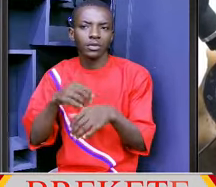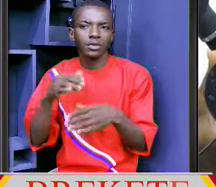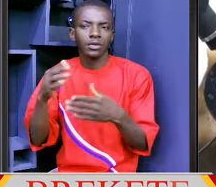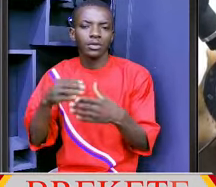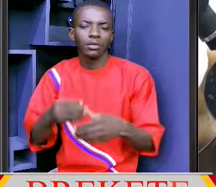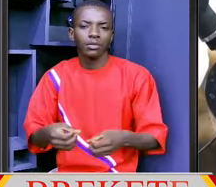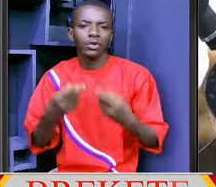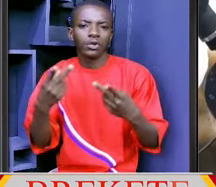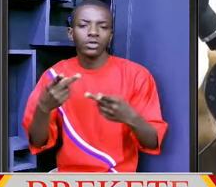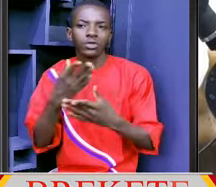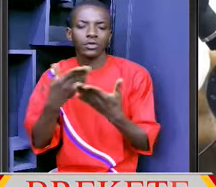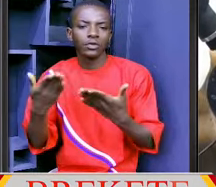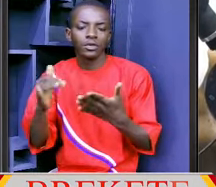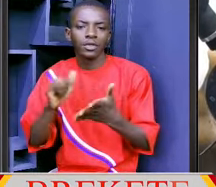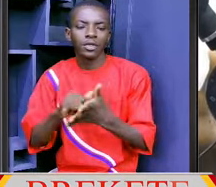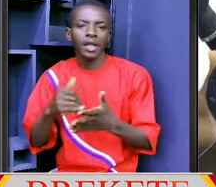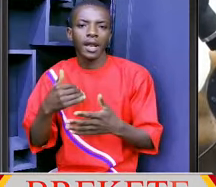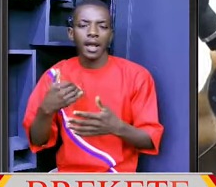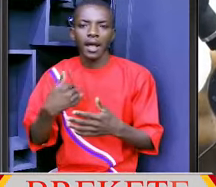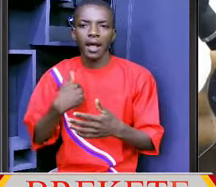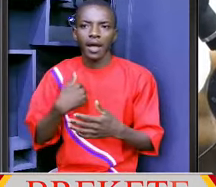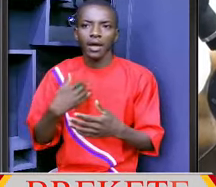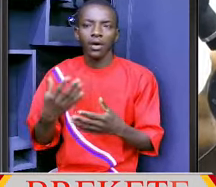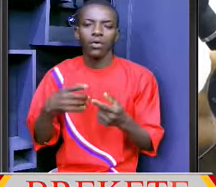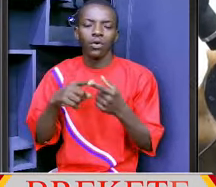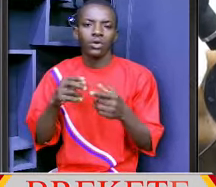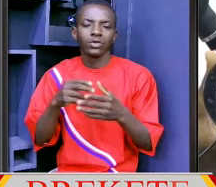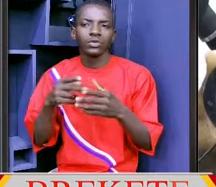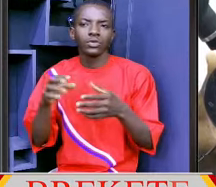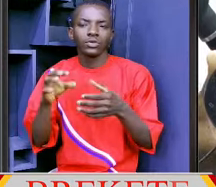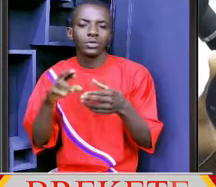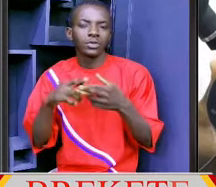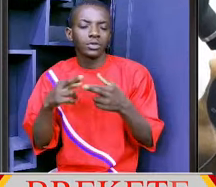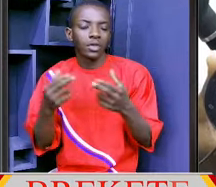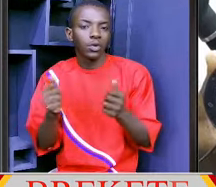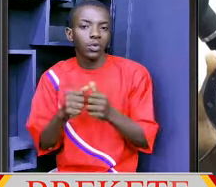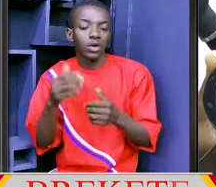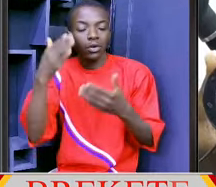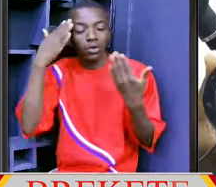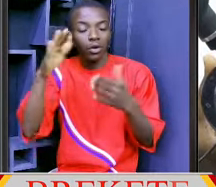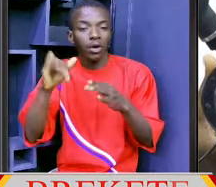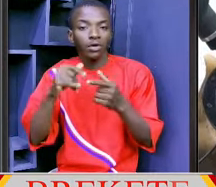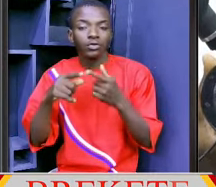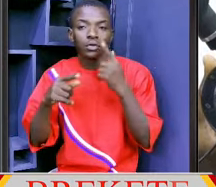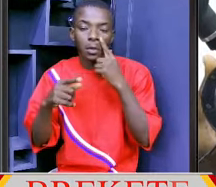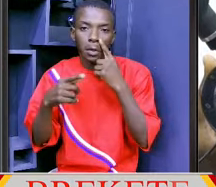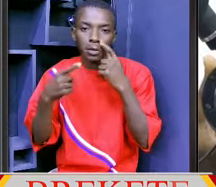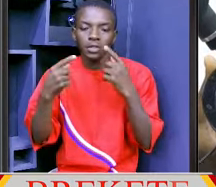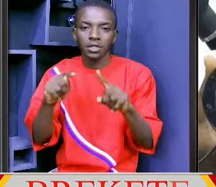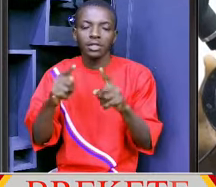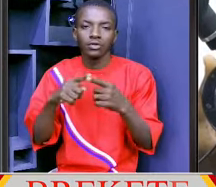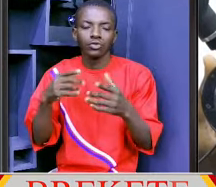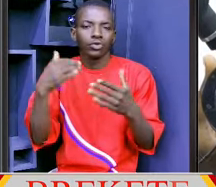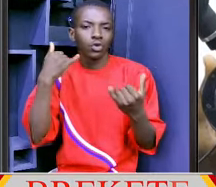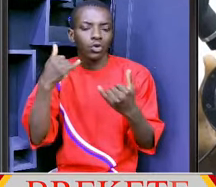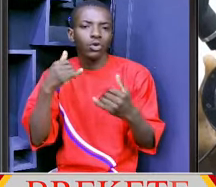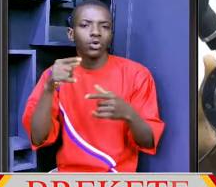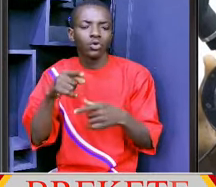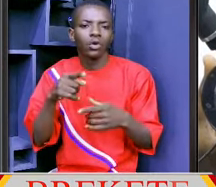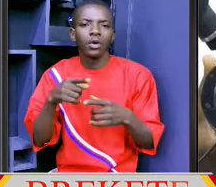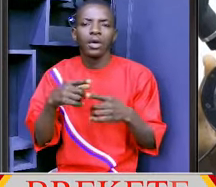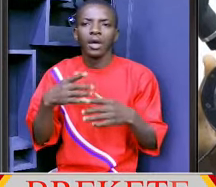and then production of some things that I would want us to partner. I don't know how to go about it. I've been trying to reach you, call